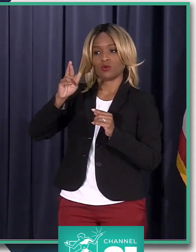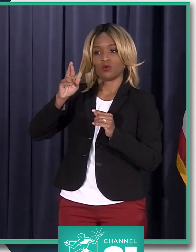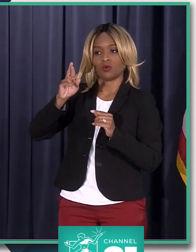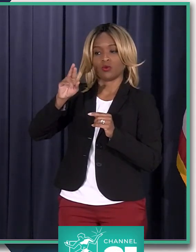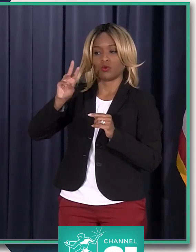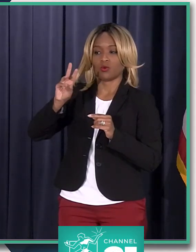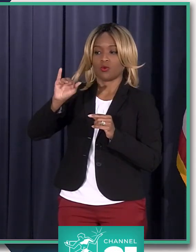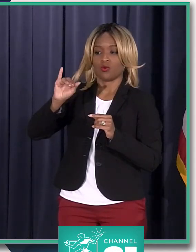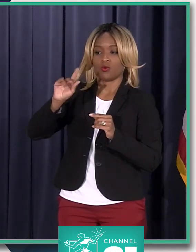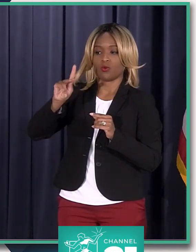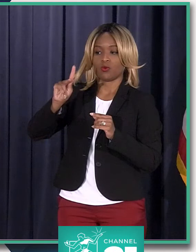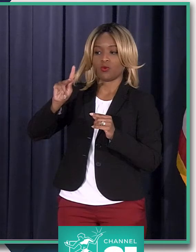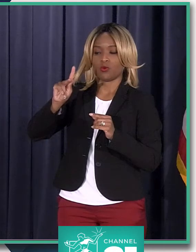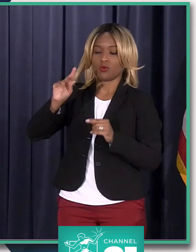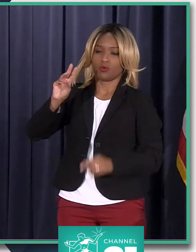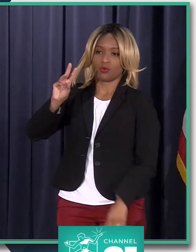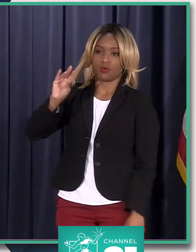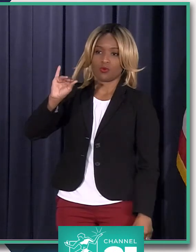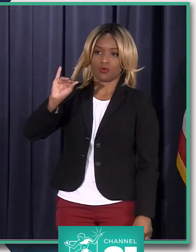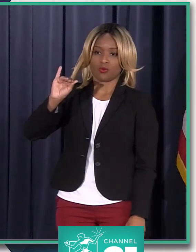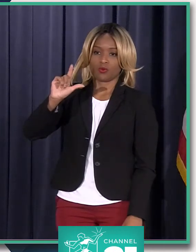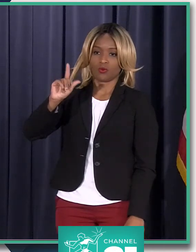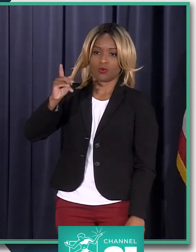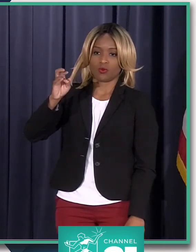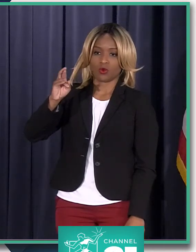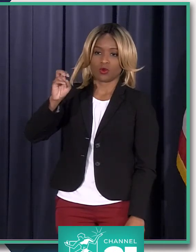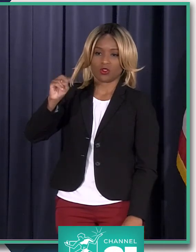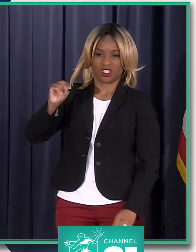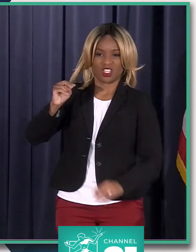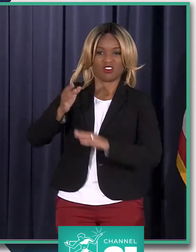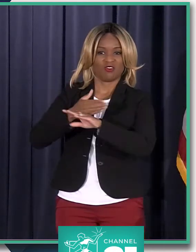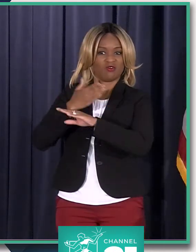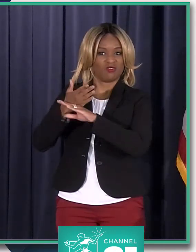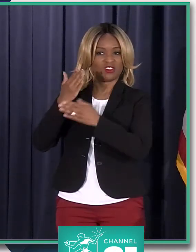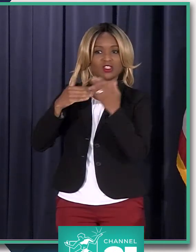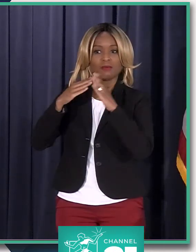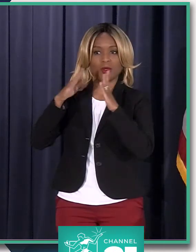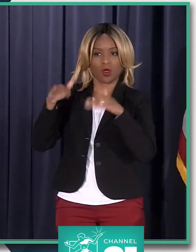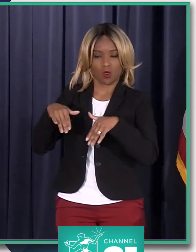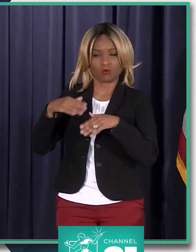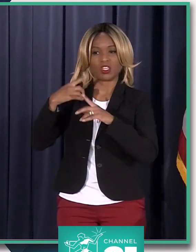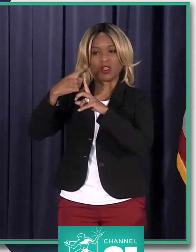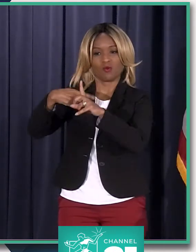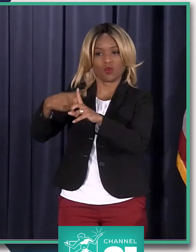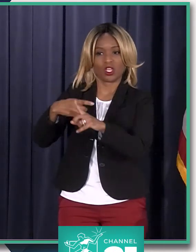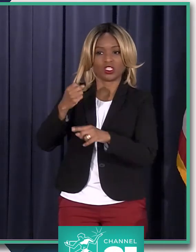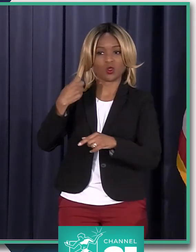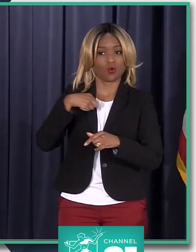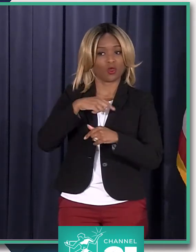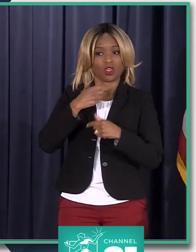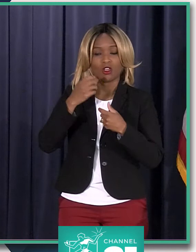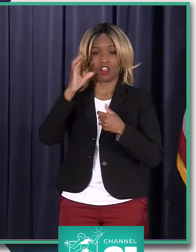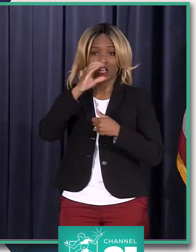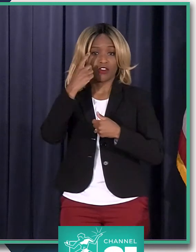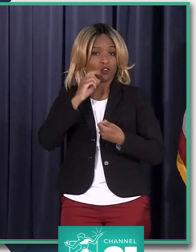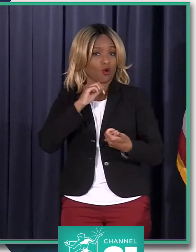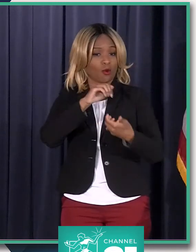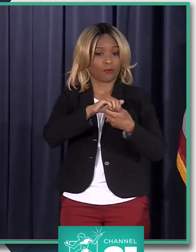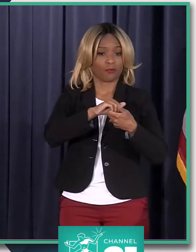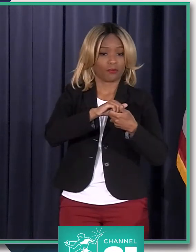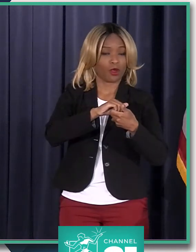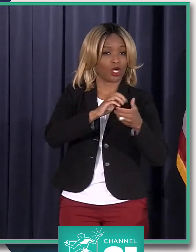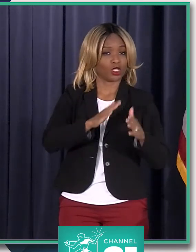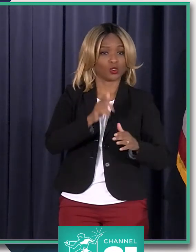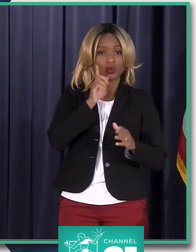them all out and transformed the Puritan Livernois area. And we are looking for partners who will take 5, 10,